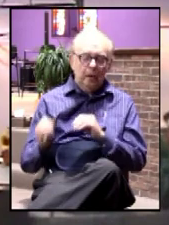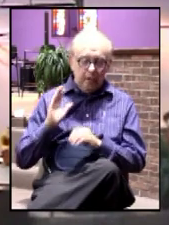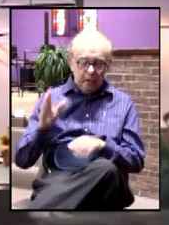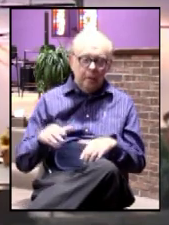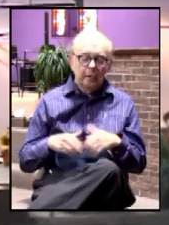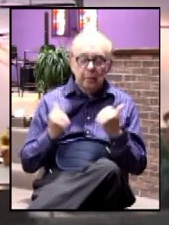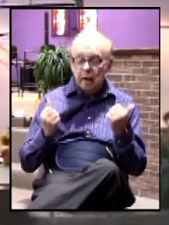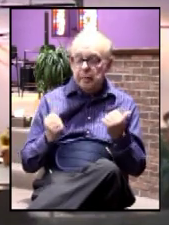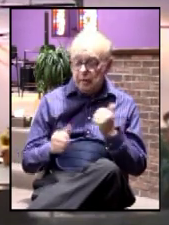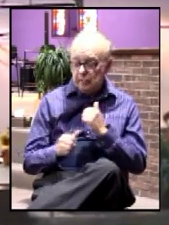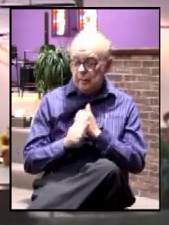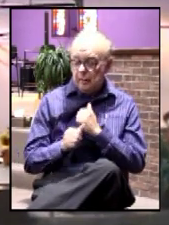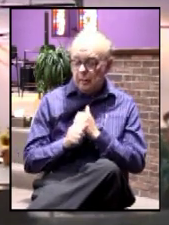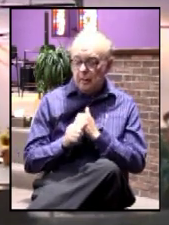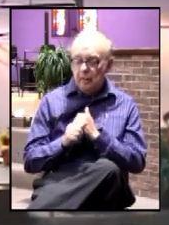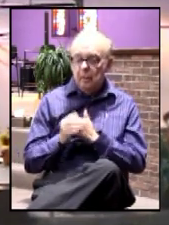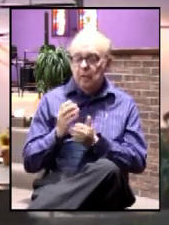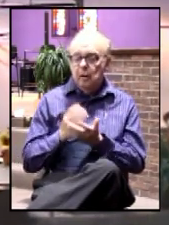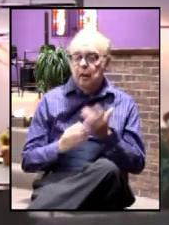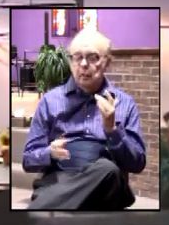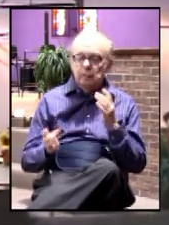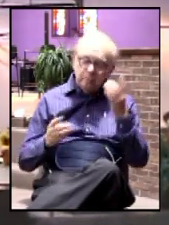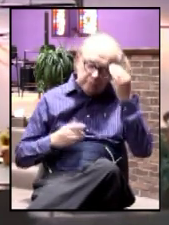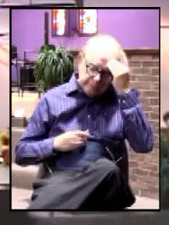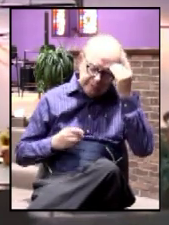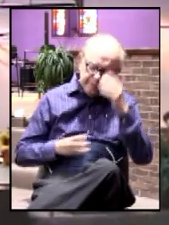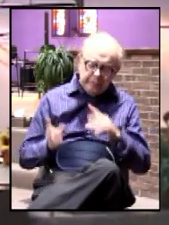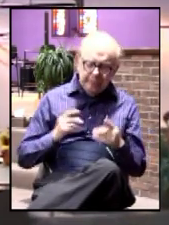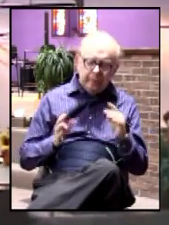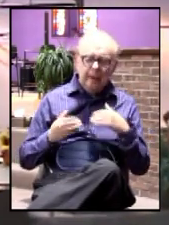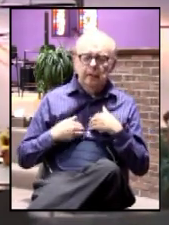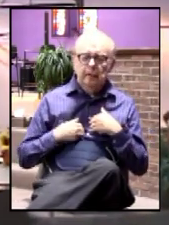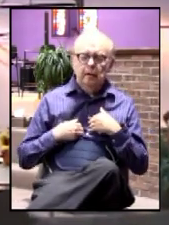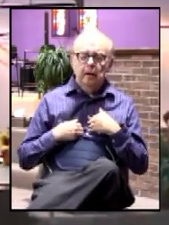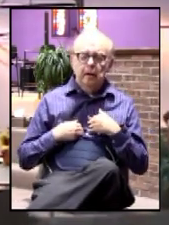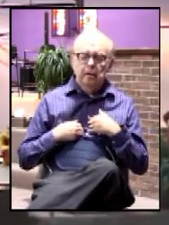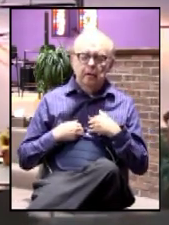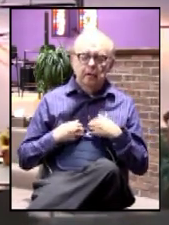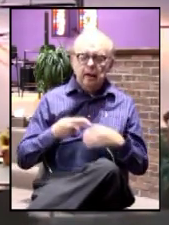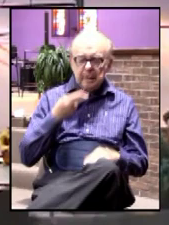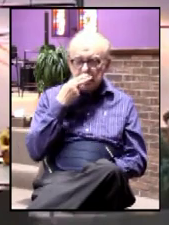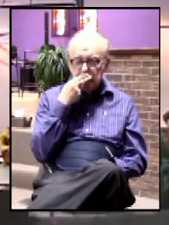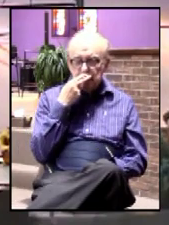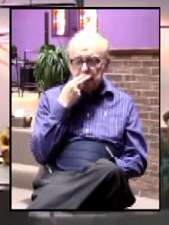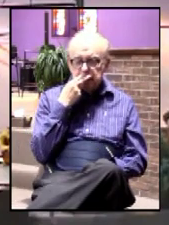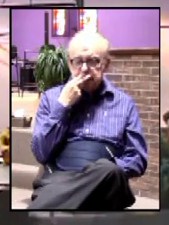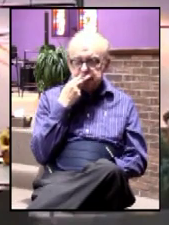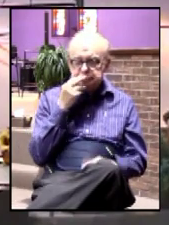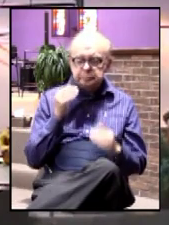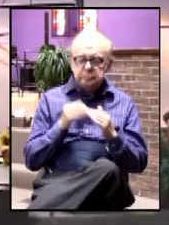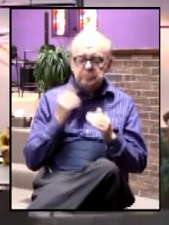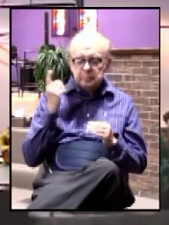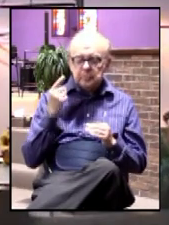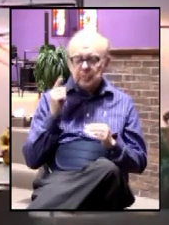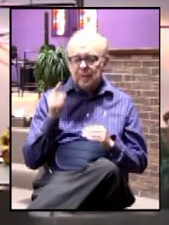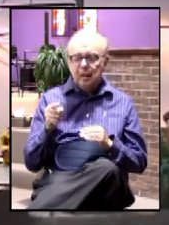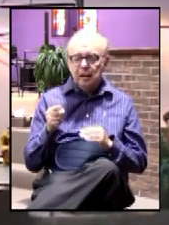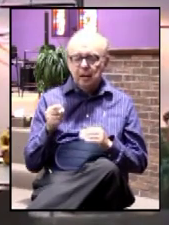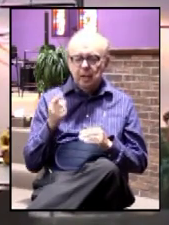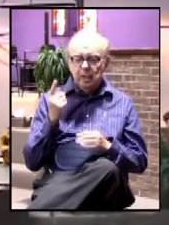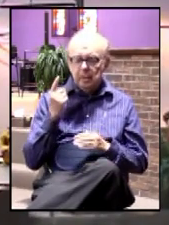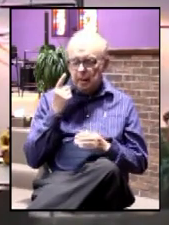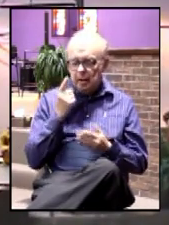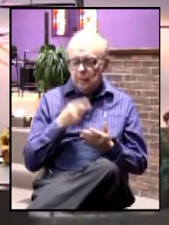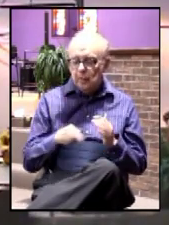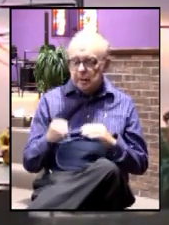putting her life at risk at some of the diseases that these people had. Adolf Hitler, even think about him